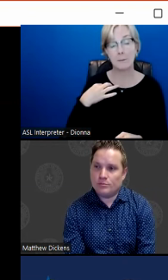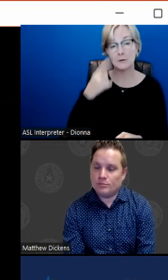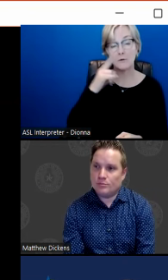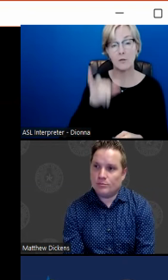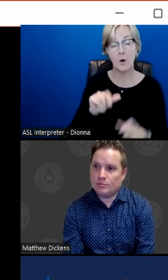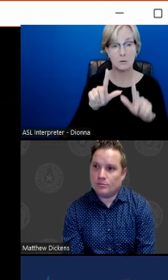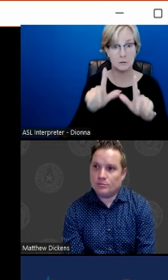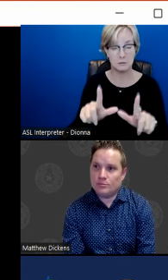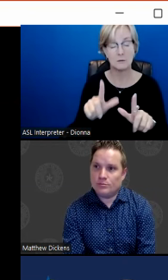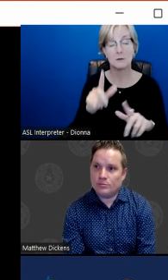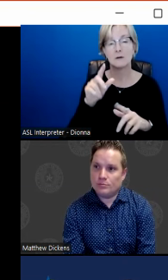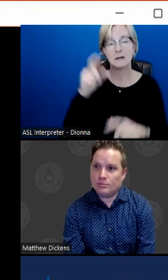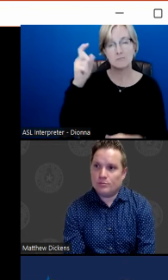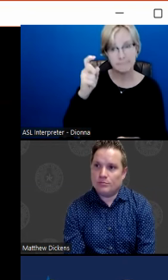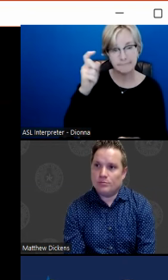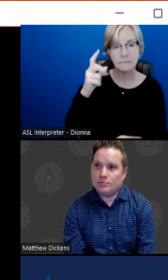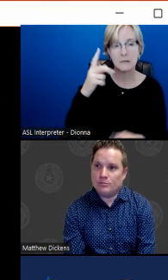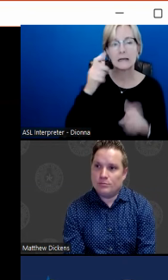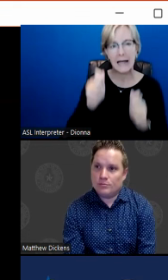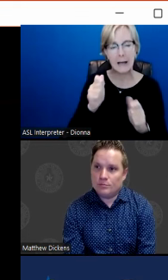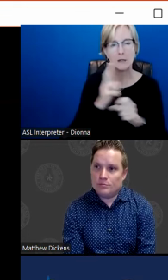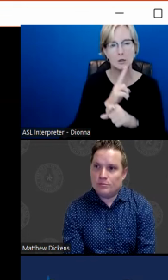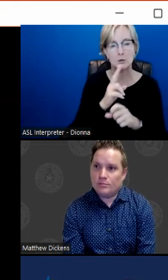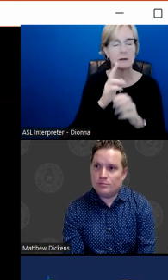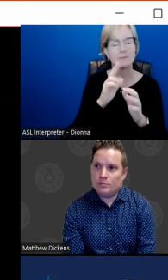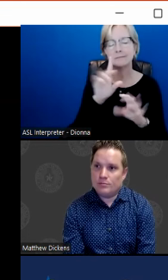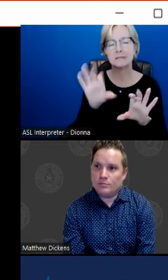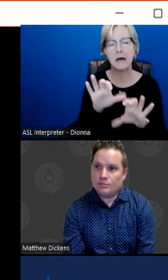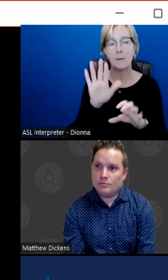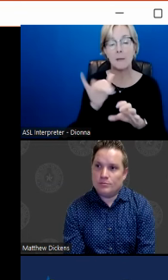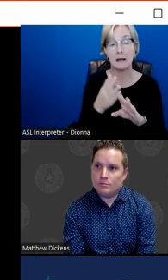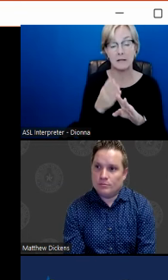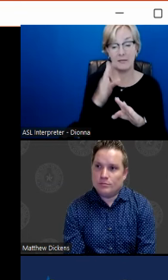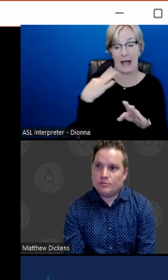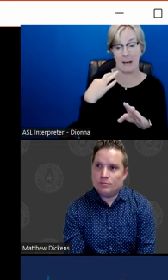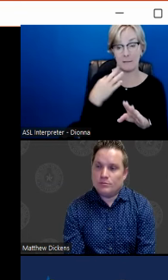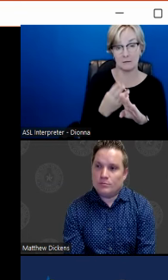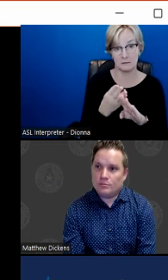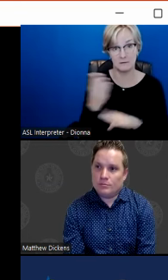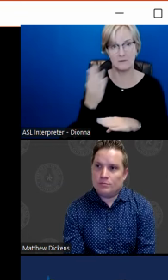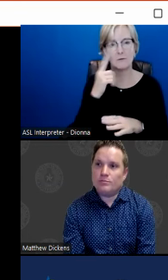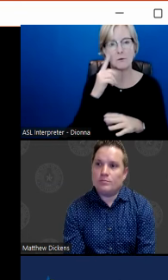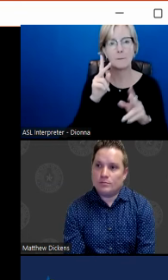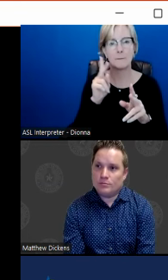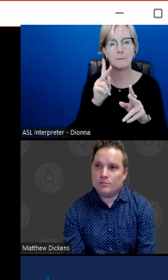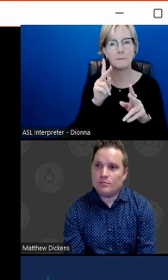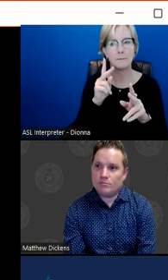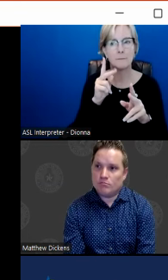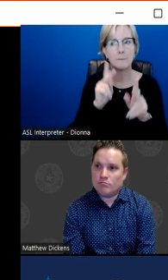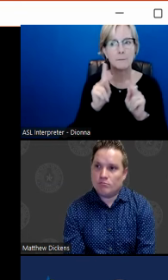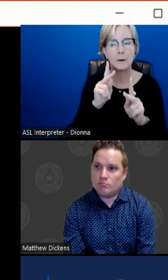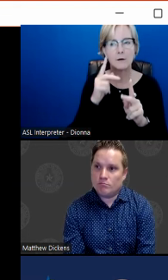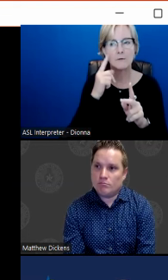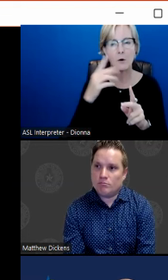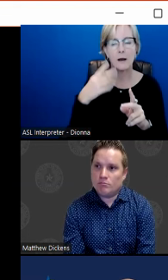and disabled person license plates may be made by submitting the application for persons with disabilities parking